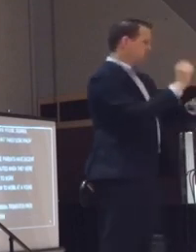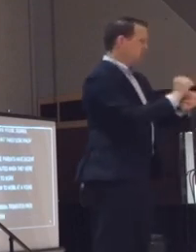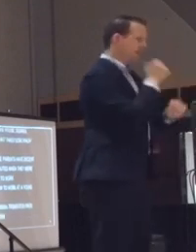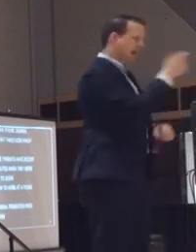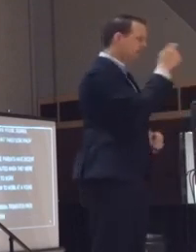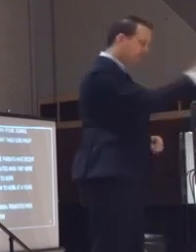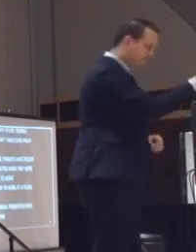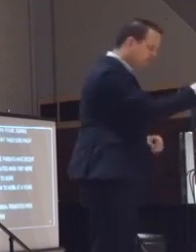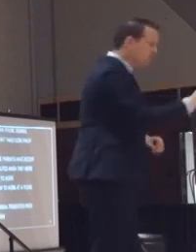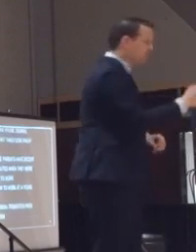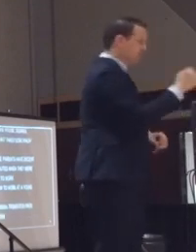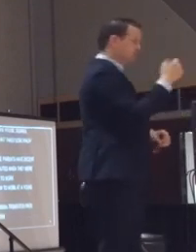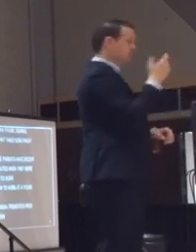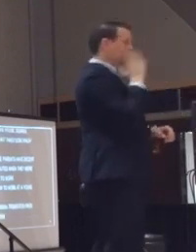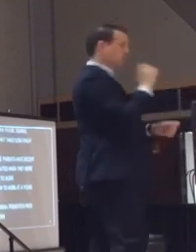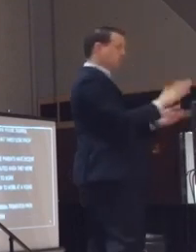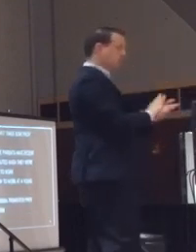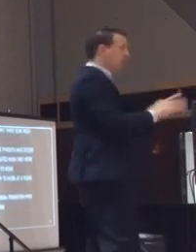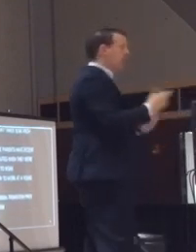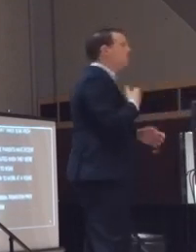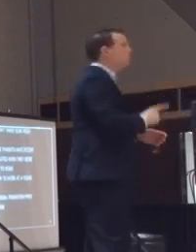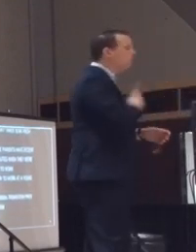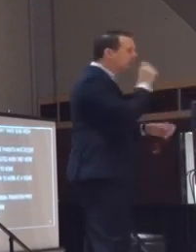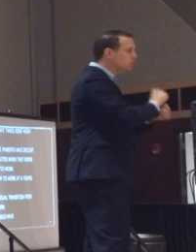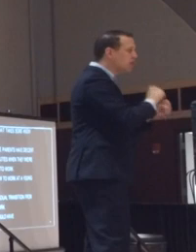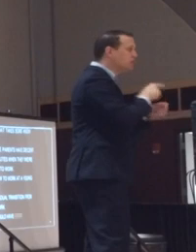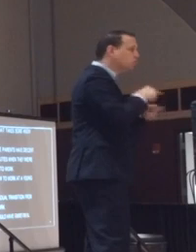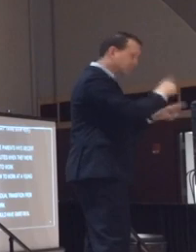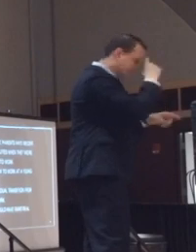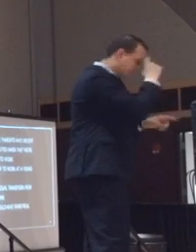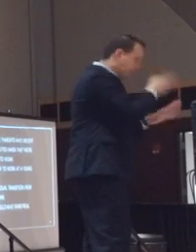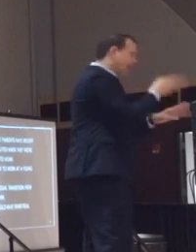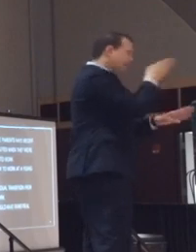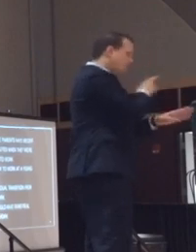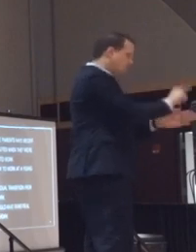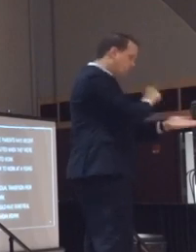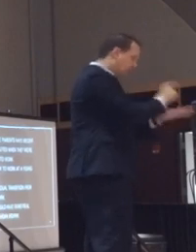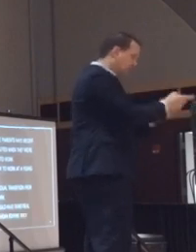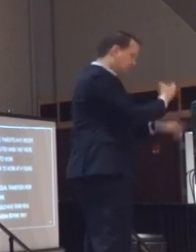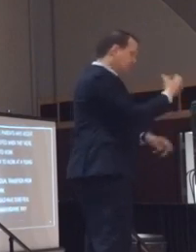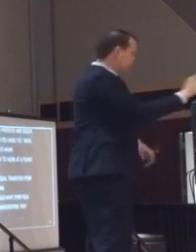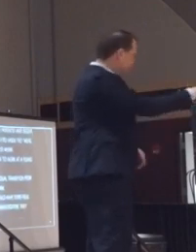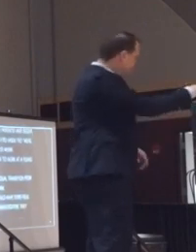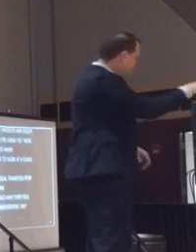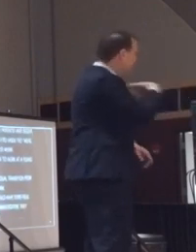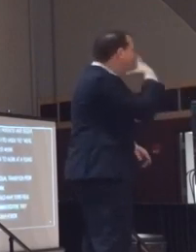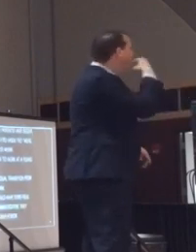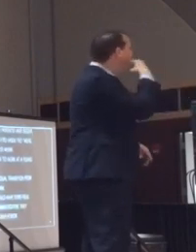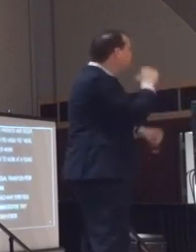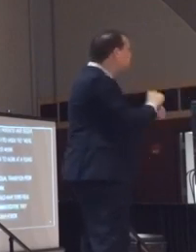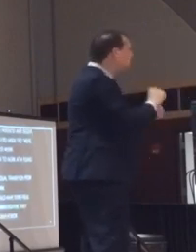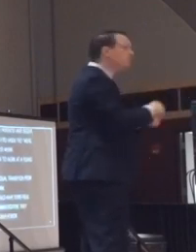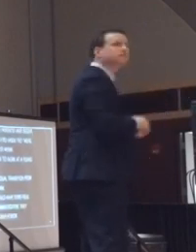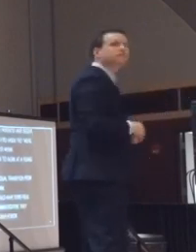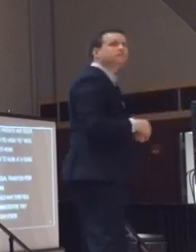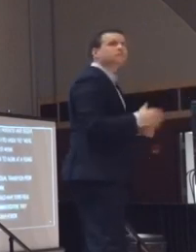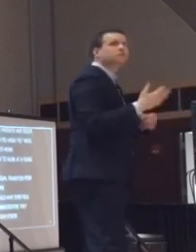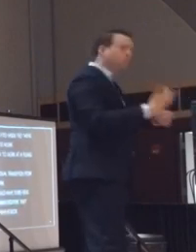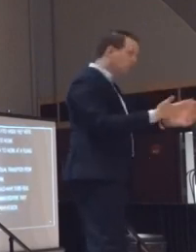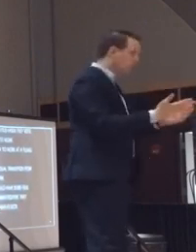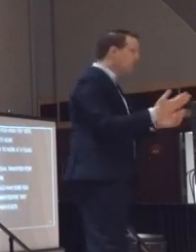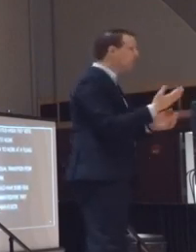They ideally should have some real jobs in the summer before they graduate from high school. Now the thing